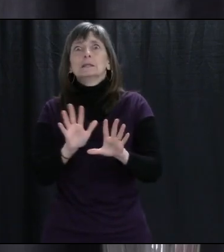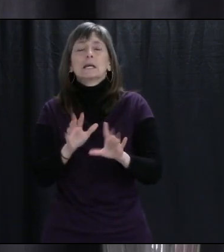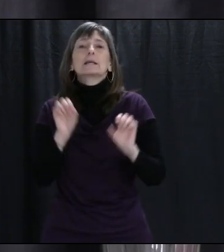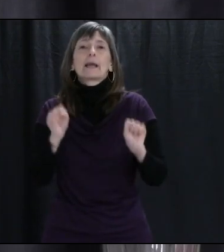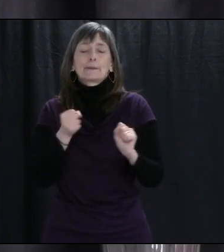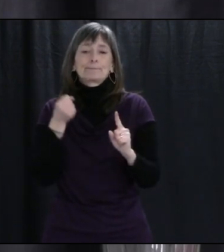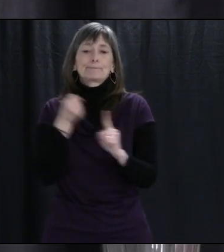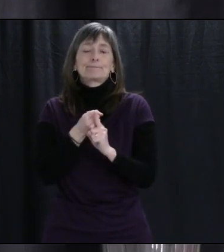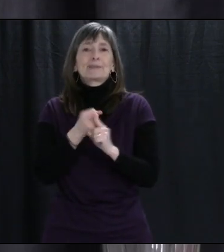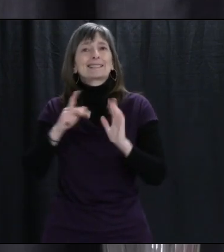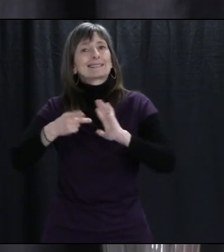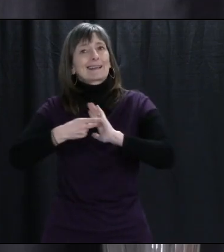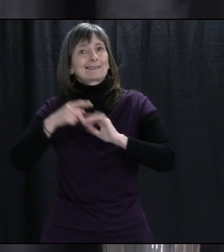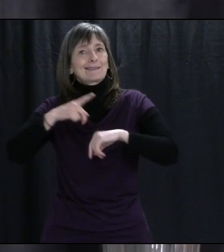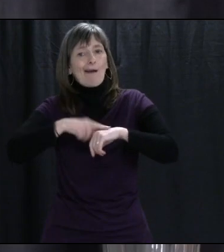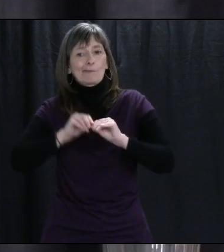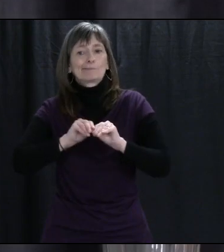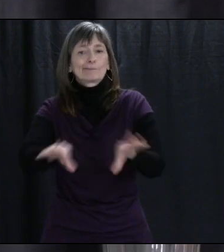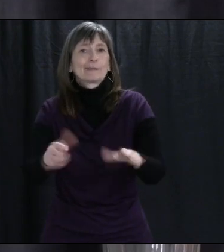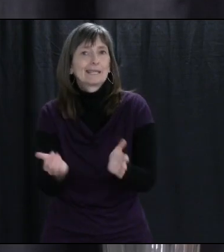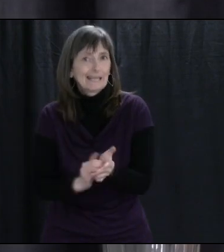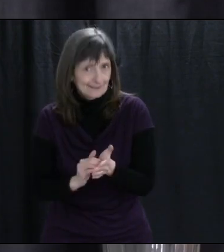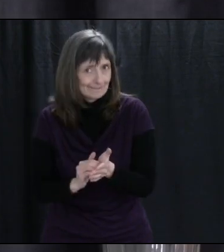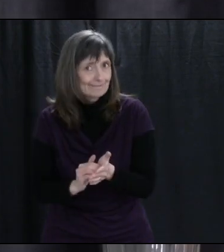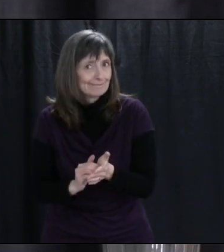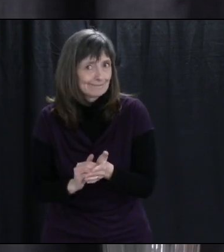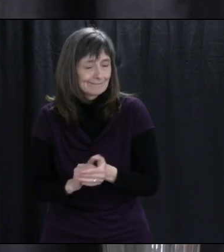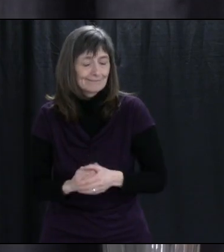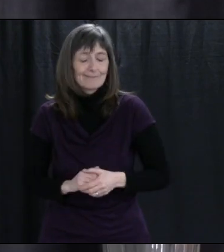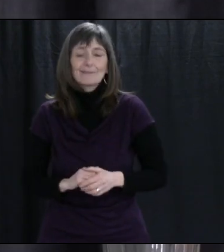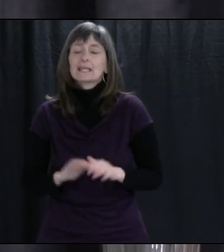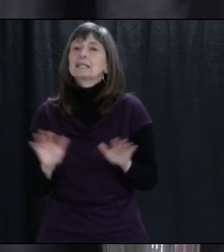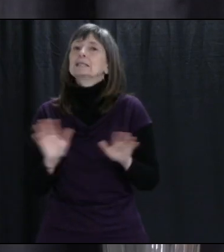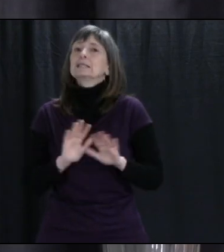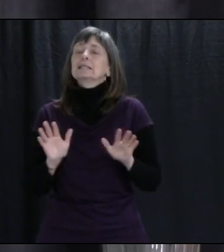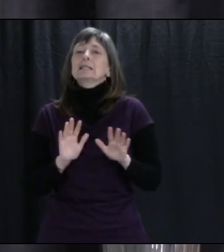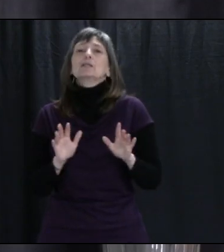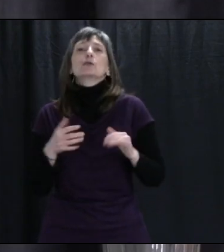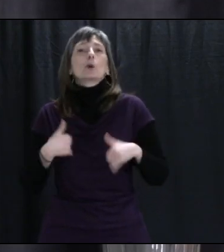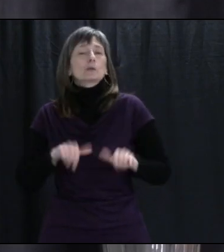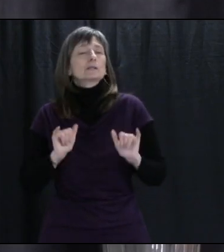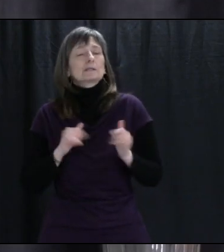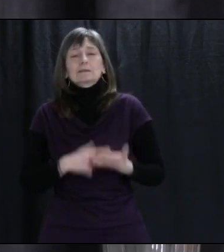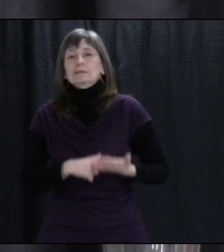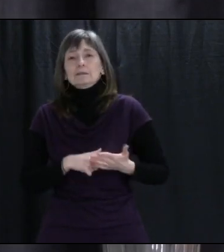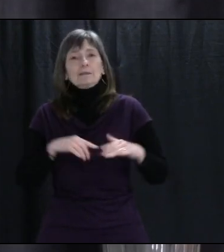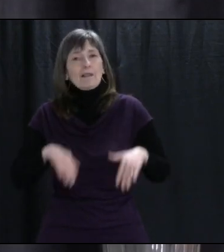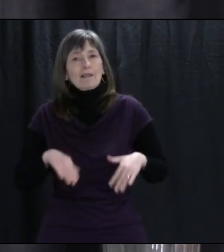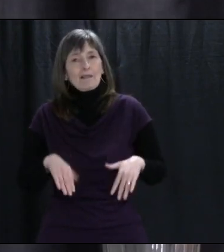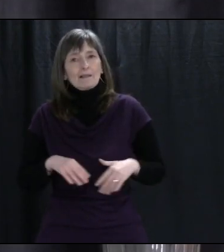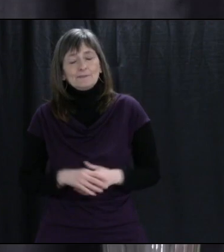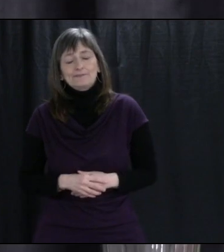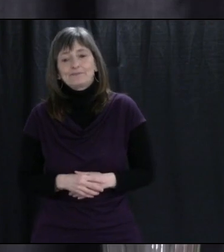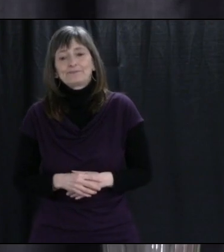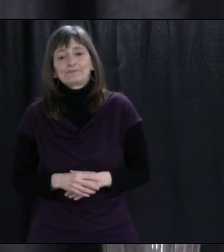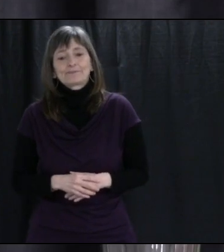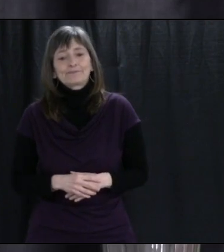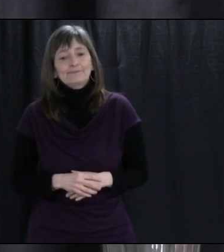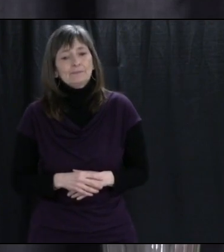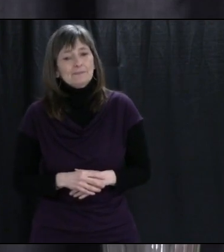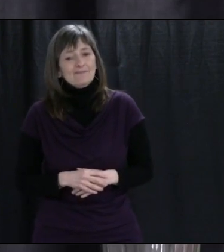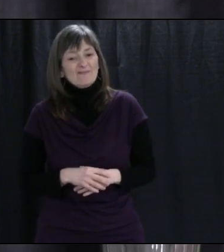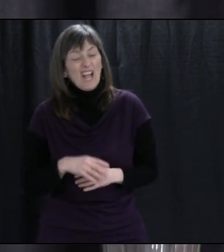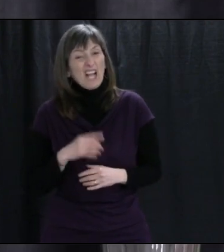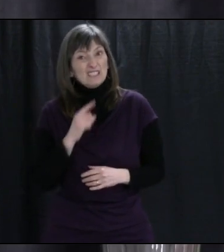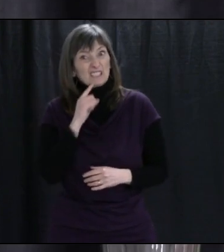triggering an early second wave. So I think that's a discussion yet to be had. I would